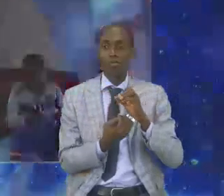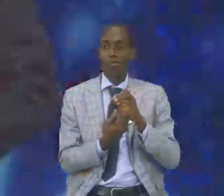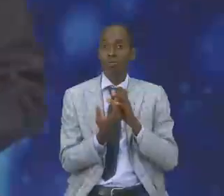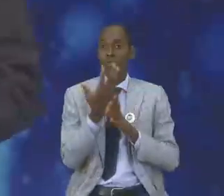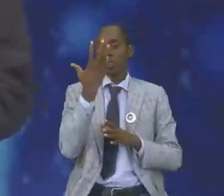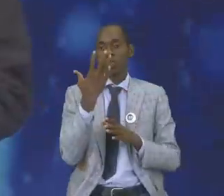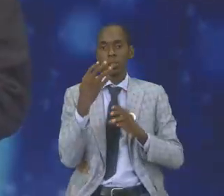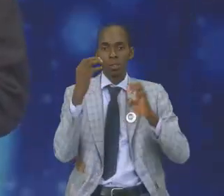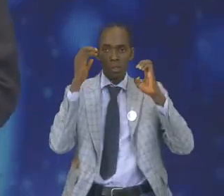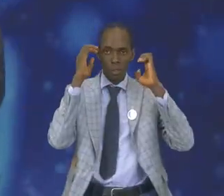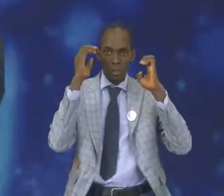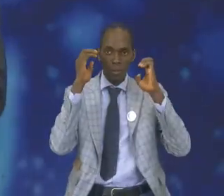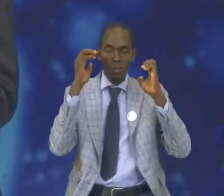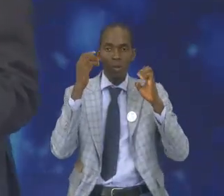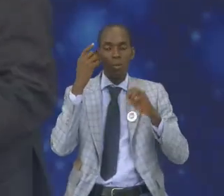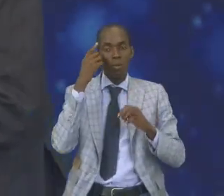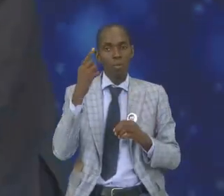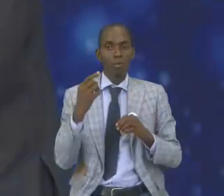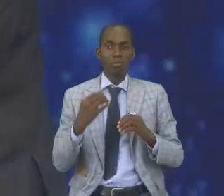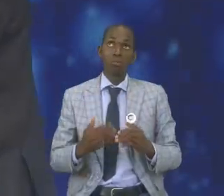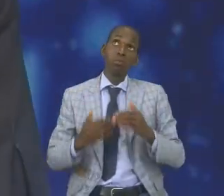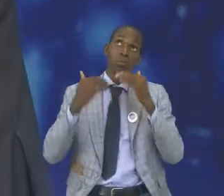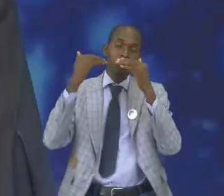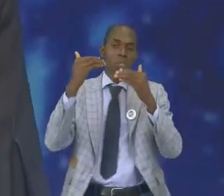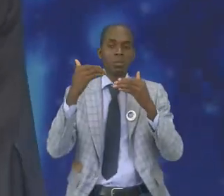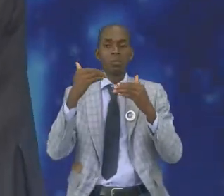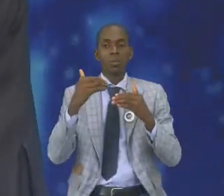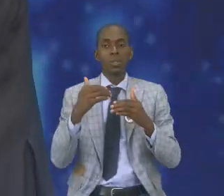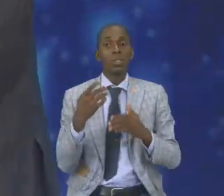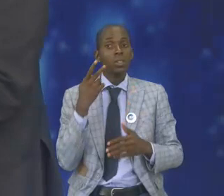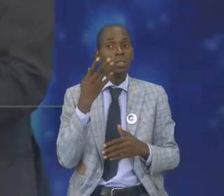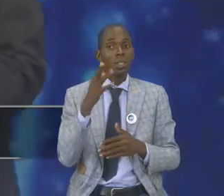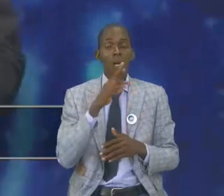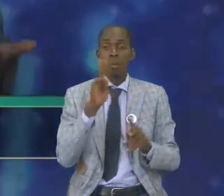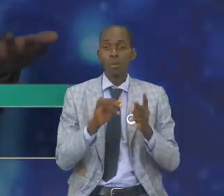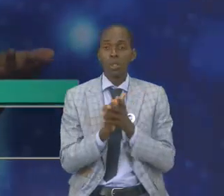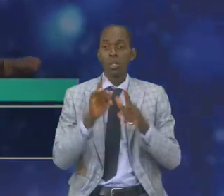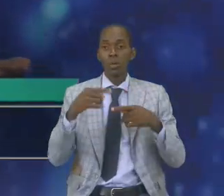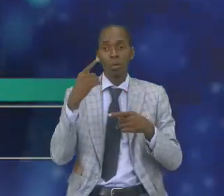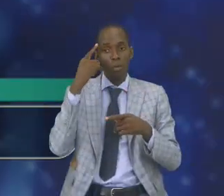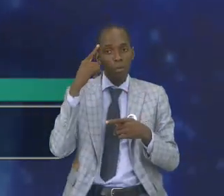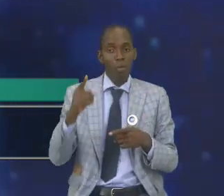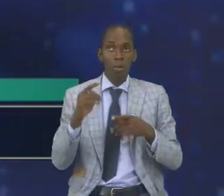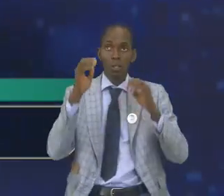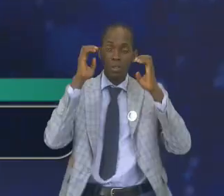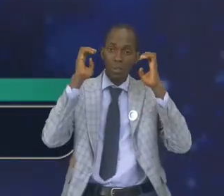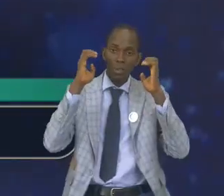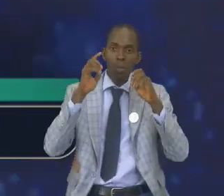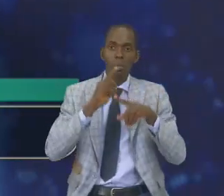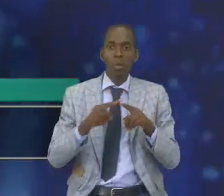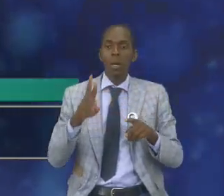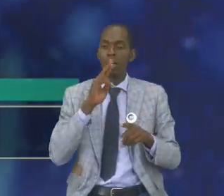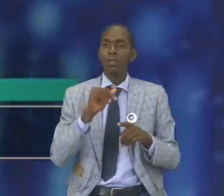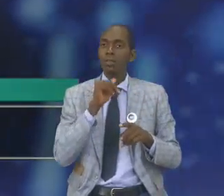Education for elevation. Now, there are many people that go for education, but they are not educated. They